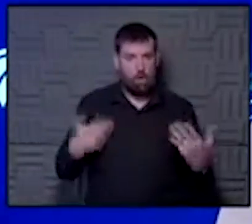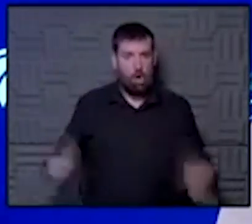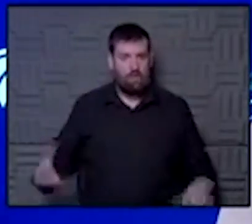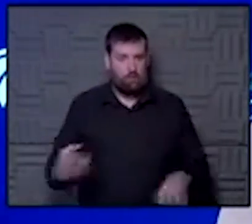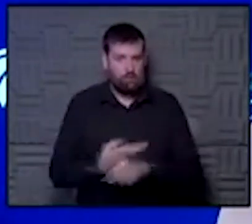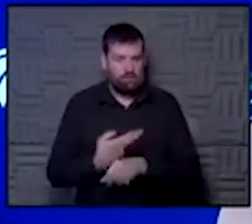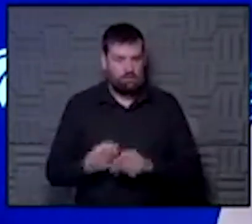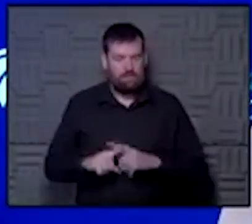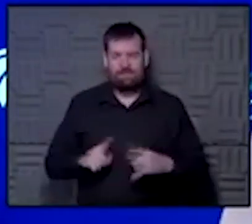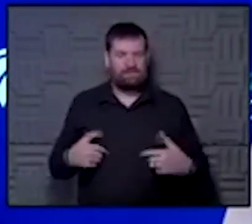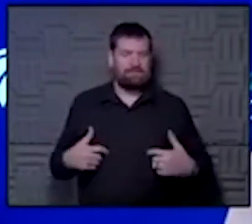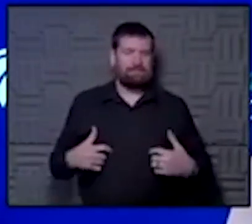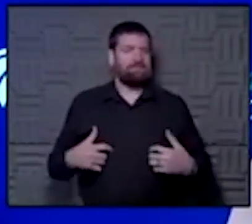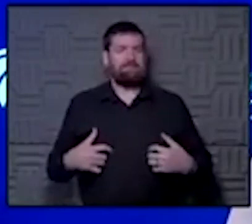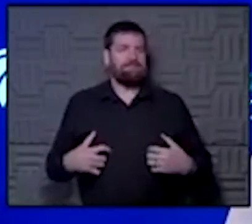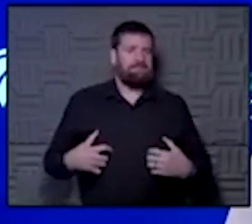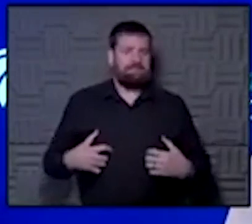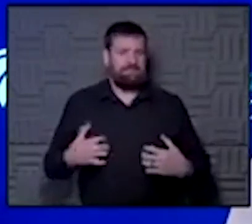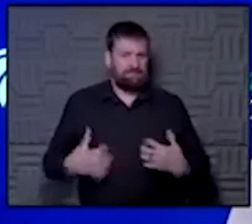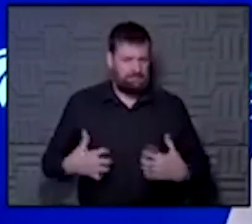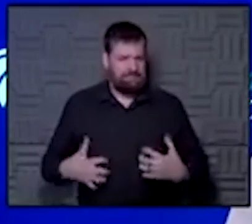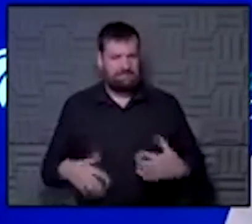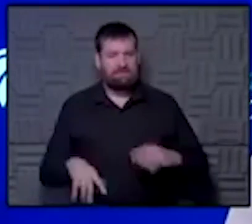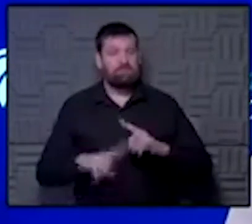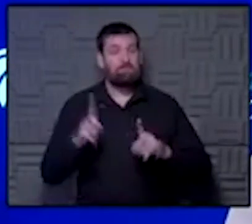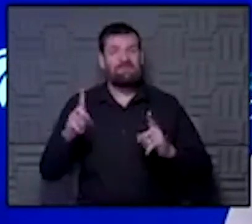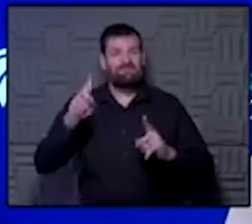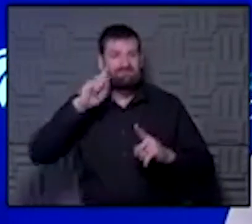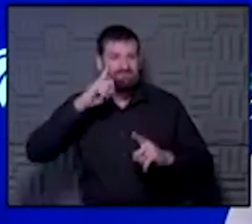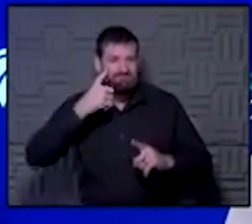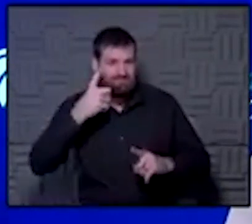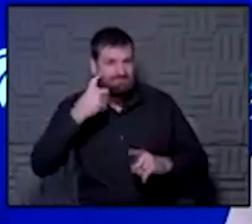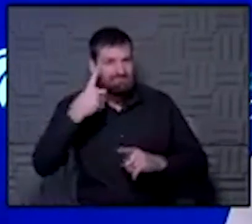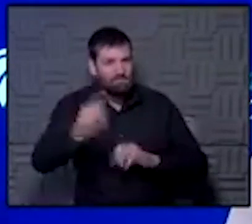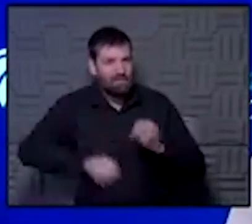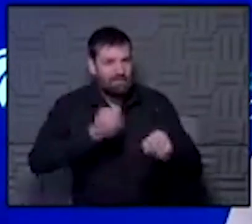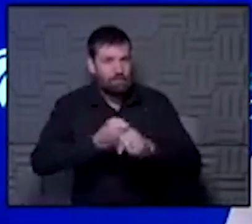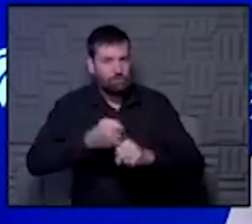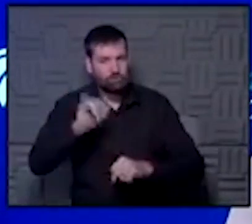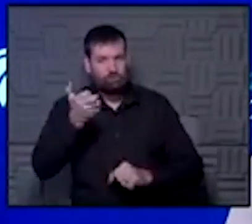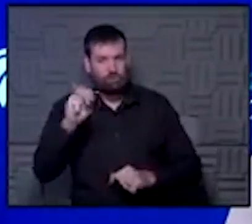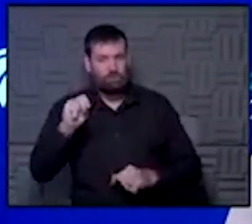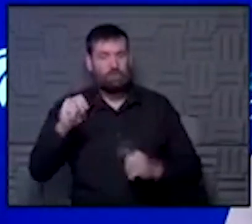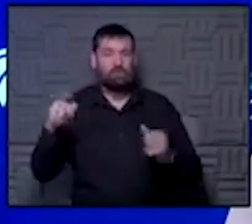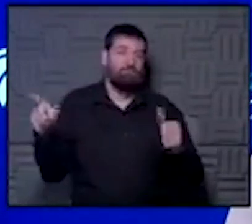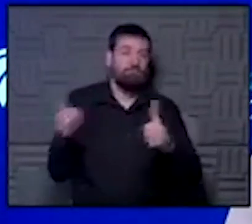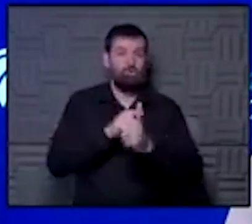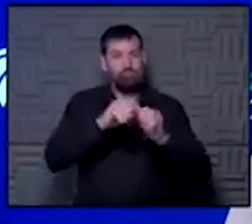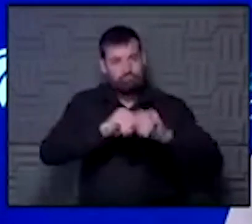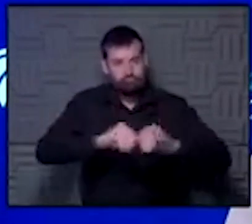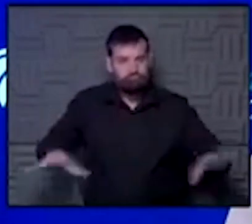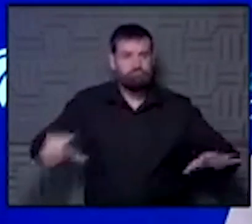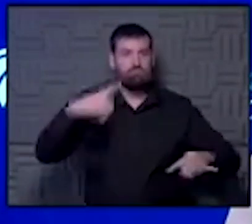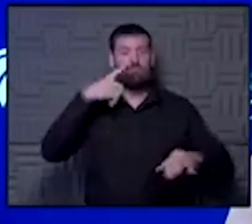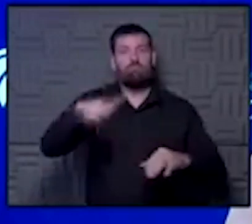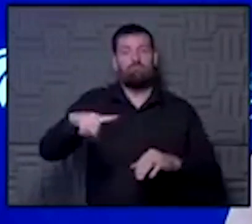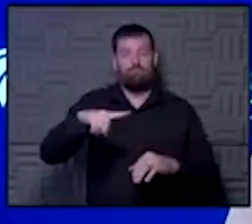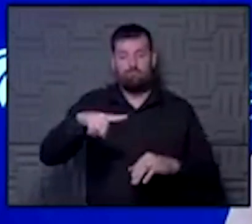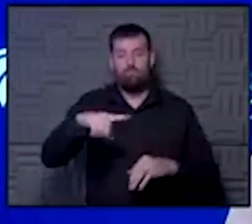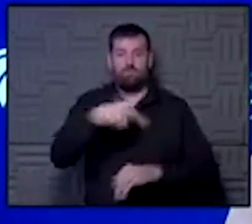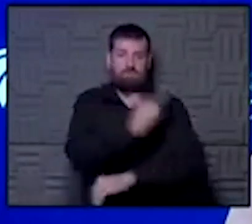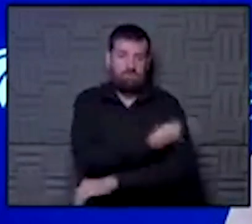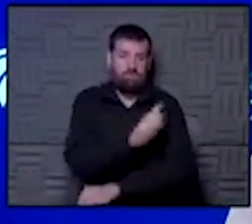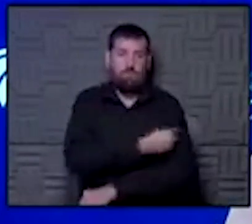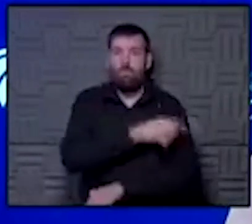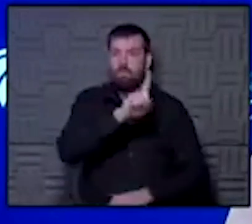gives me the willies. But we will have a vaccine within a year. I think the vaccines will be out in January. the first wave of vaccination for the 1A group. I think